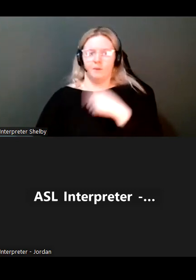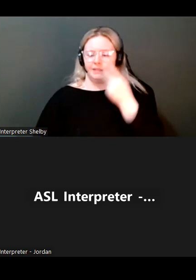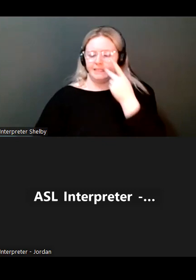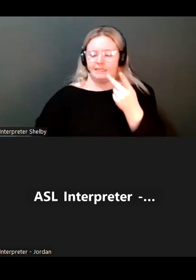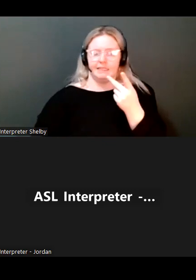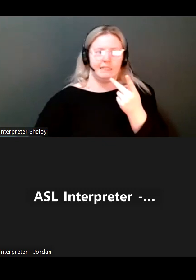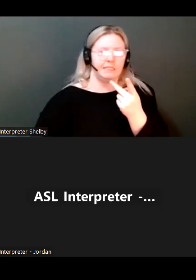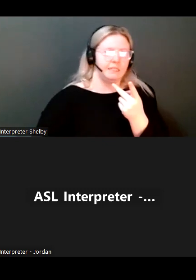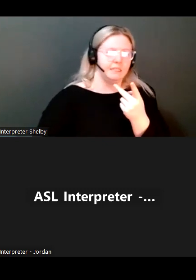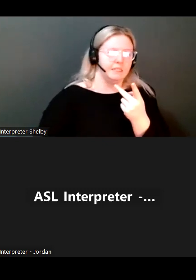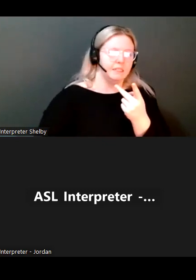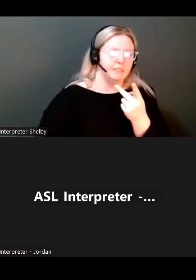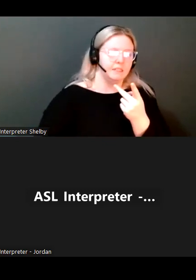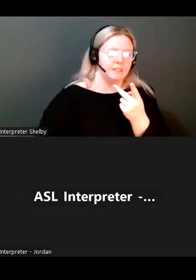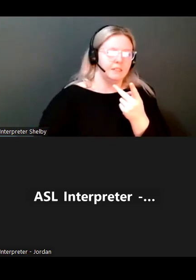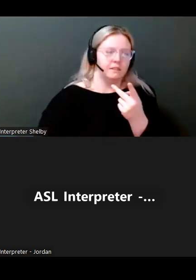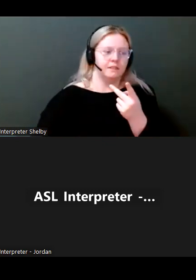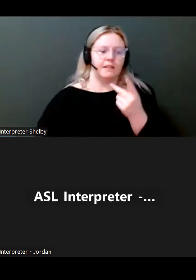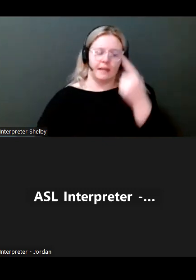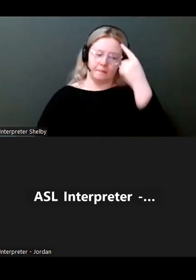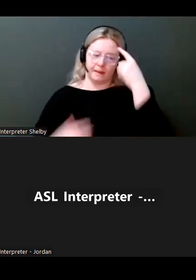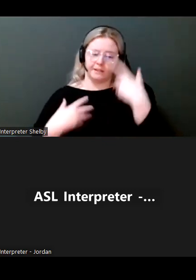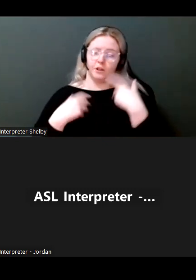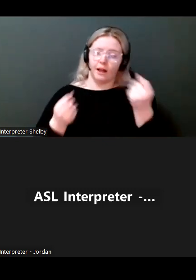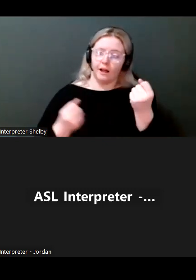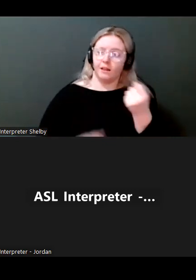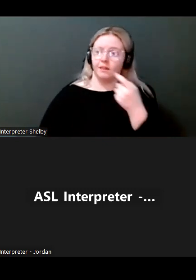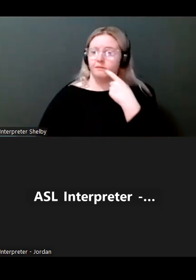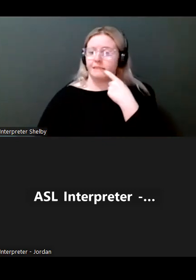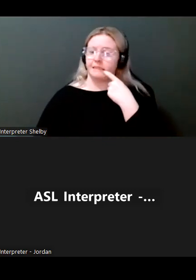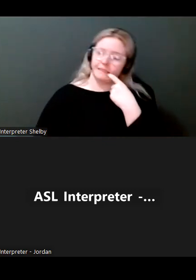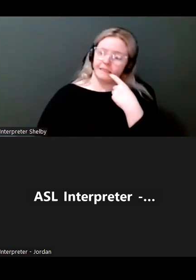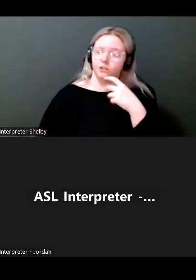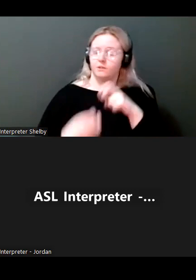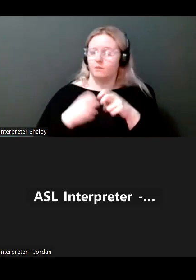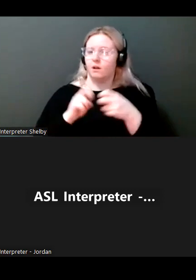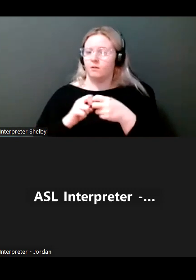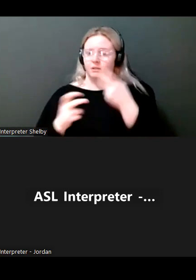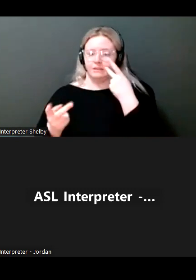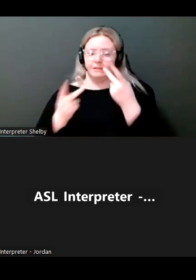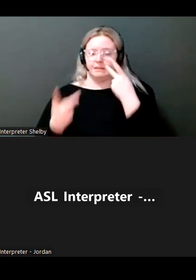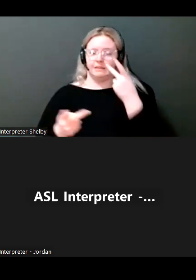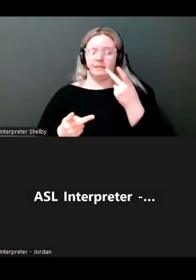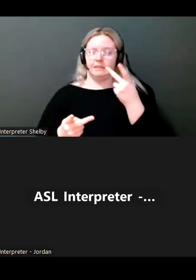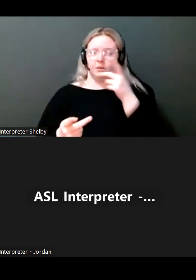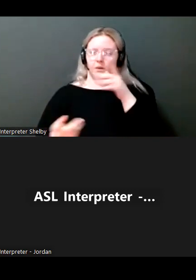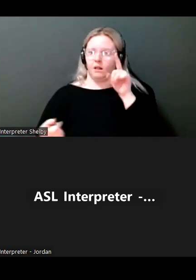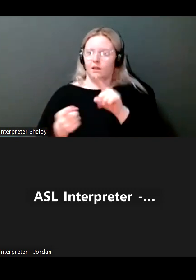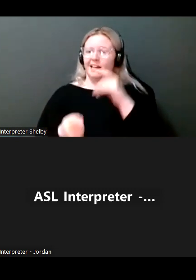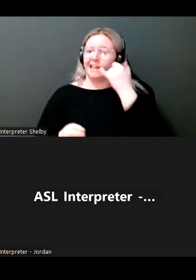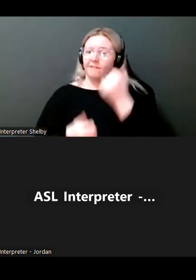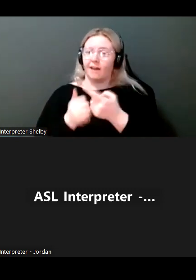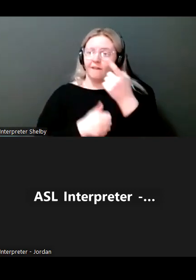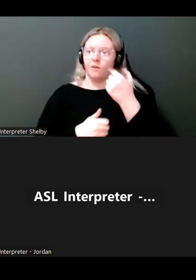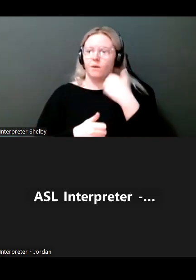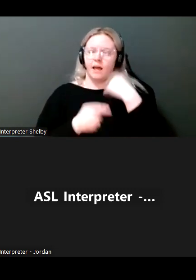less mental health and addictions issues if everybody had, you know, had appropriate housing, if everyone had